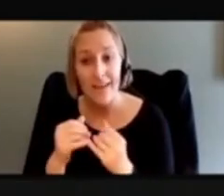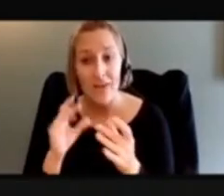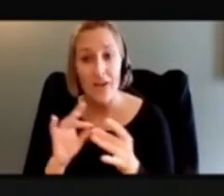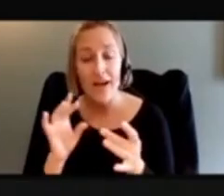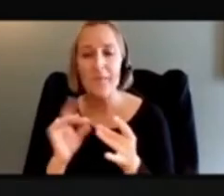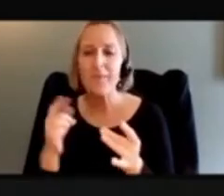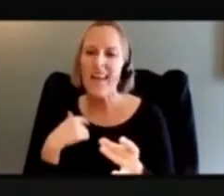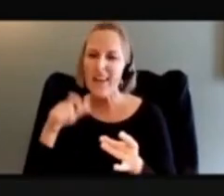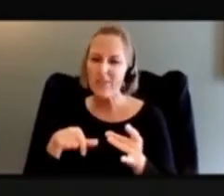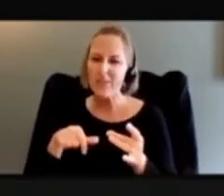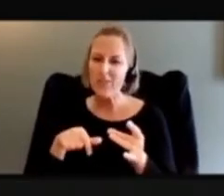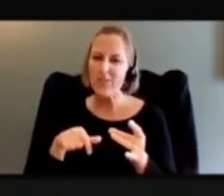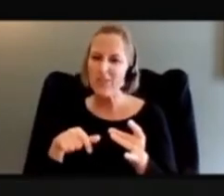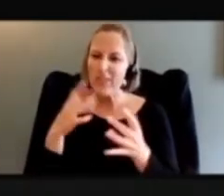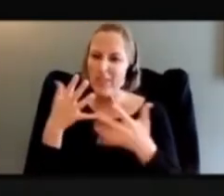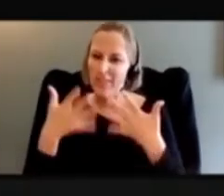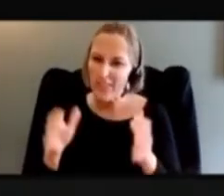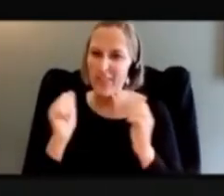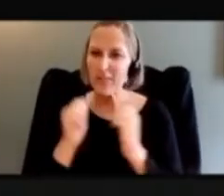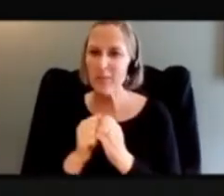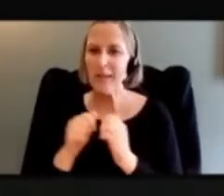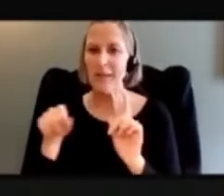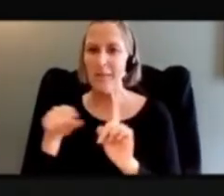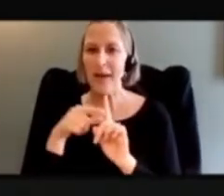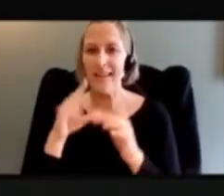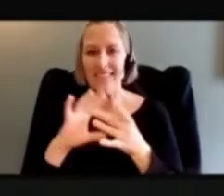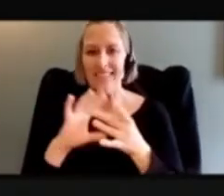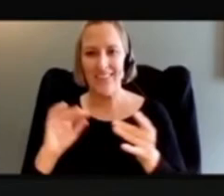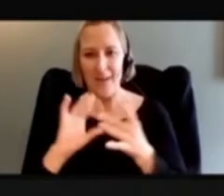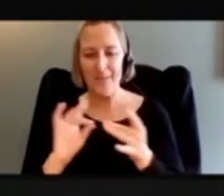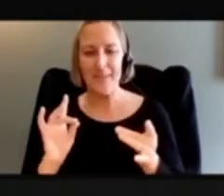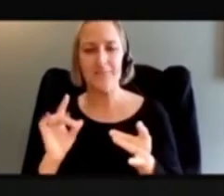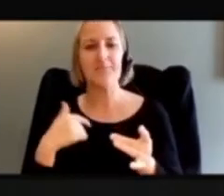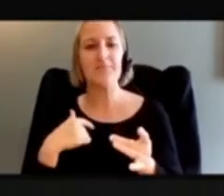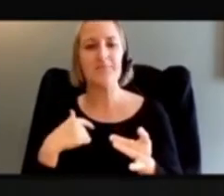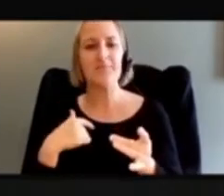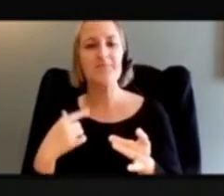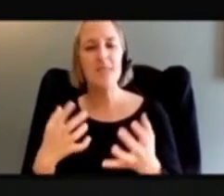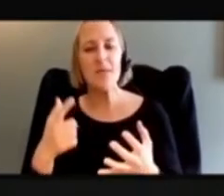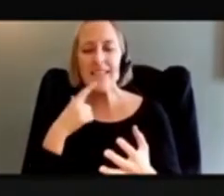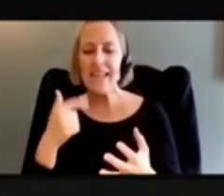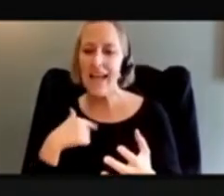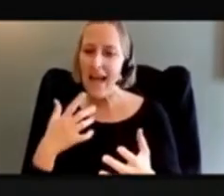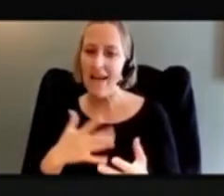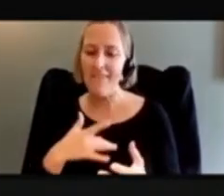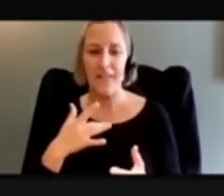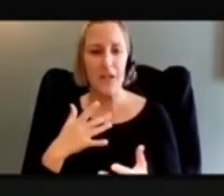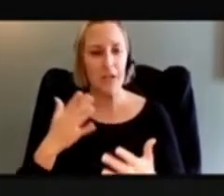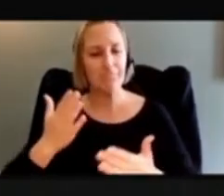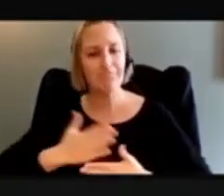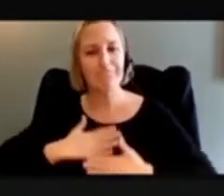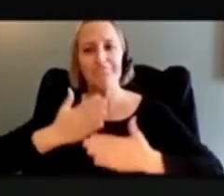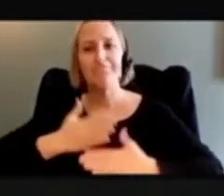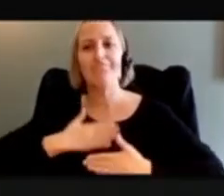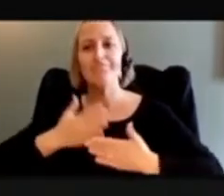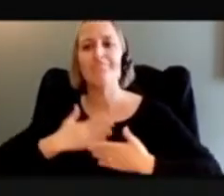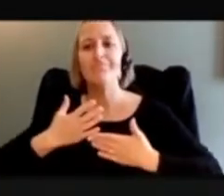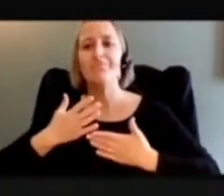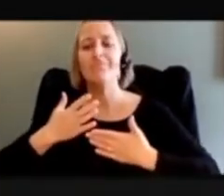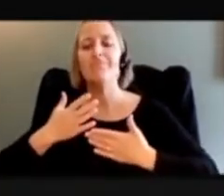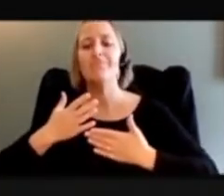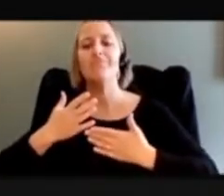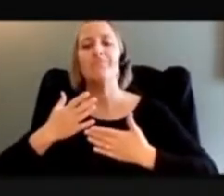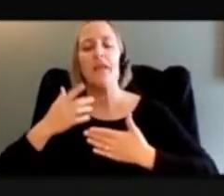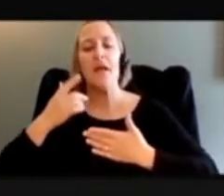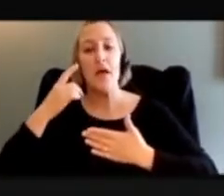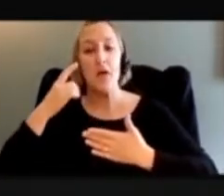more positive note, I think, than I did. And so I do want to say that I take great joy in the recognition that health literacy is